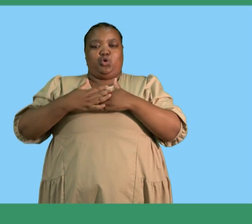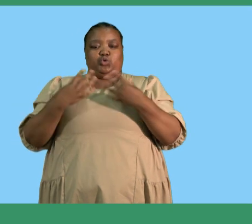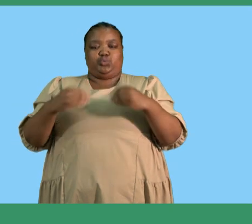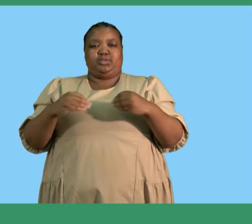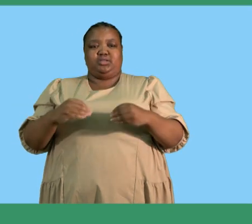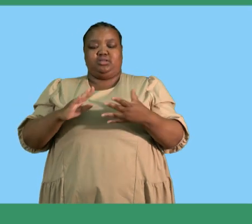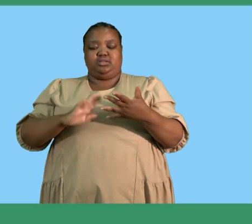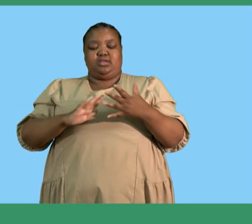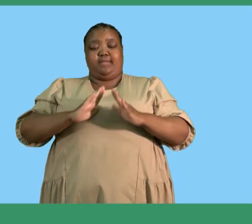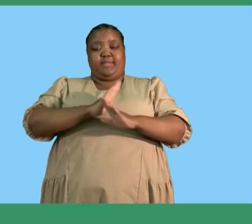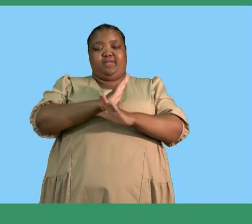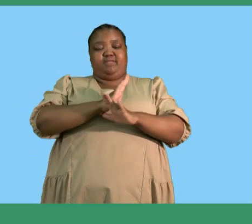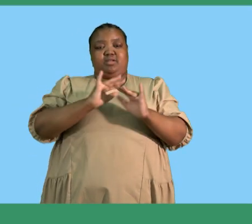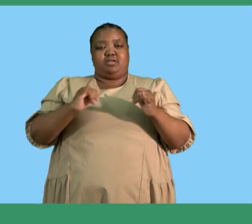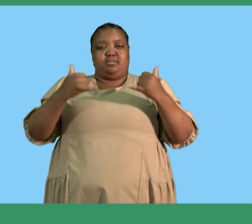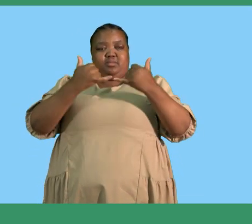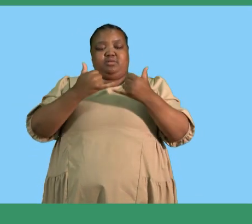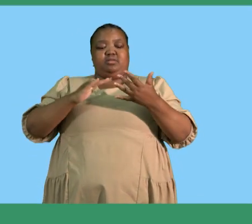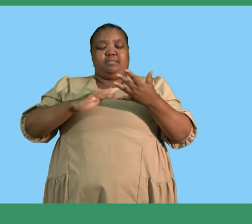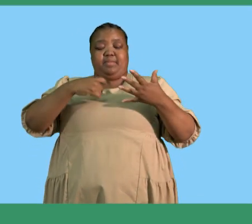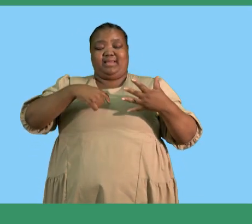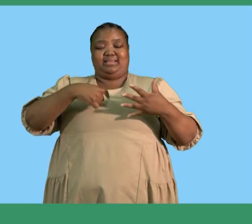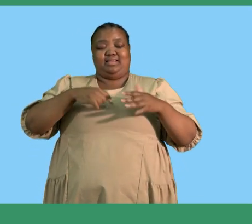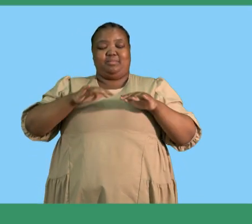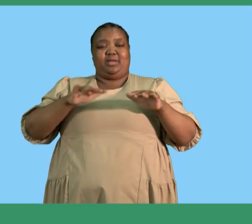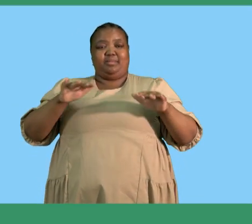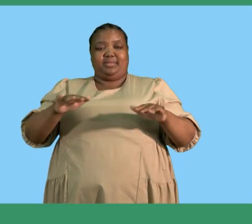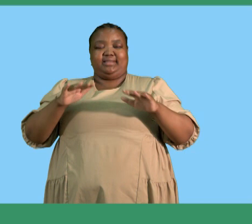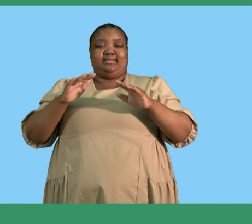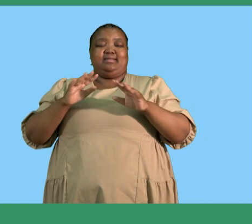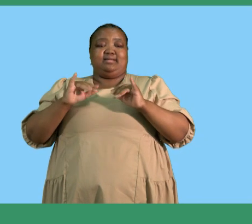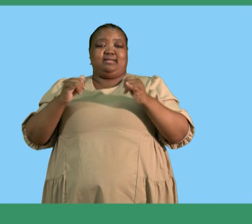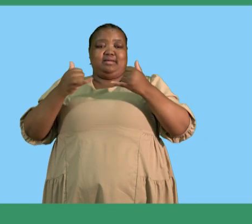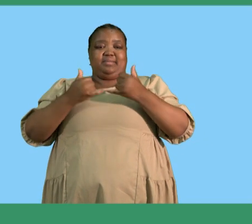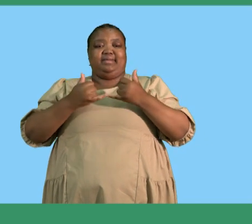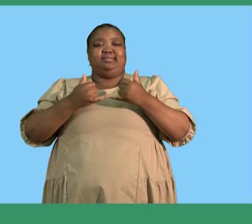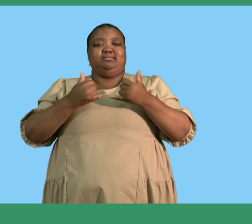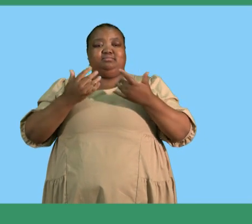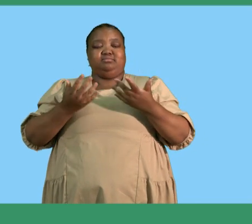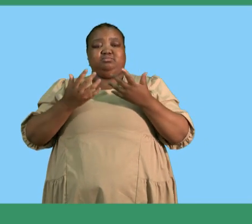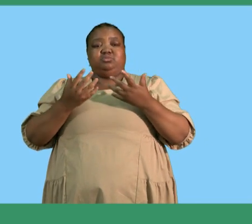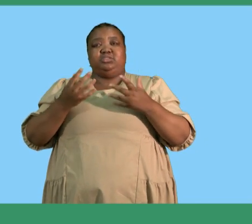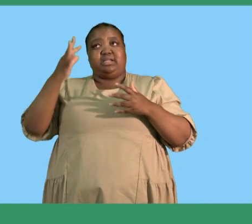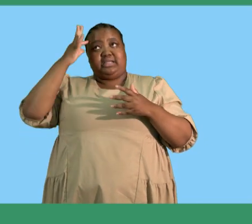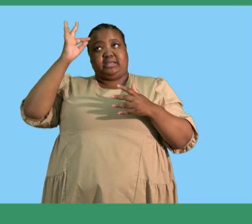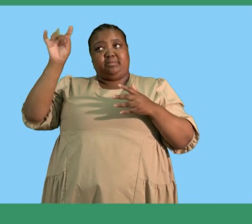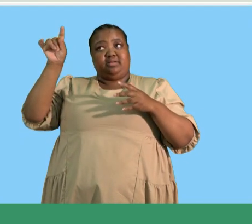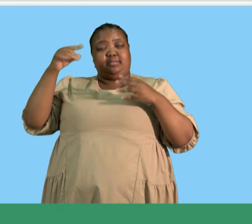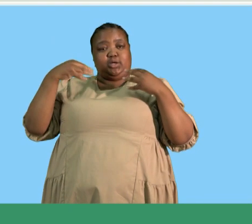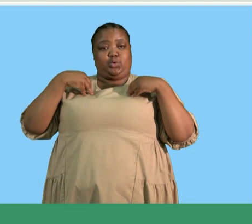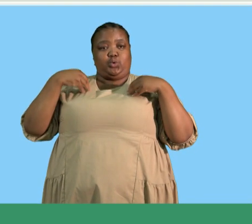corporation, private companies, personal and public companies, and also state-owned non-profit